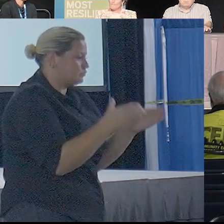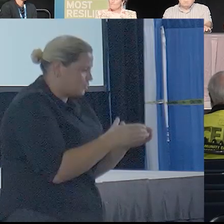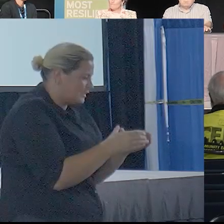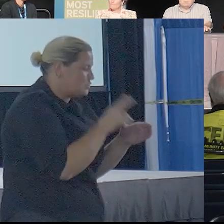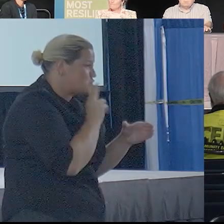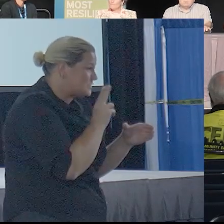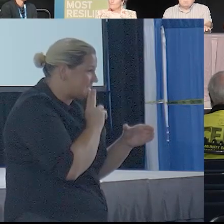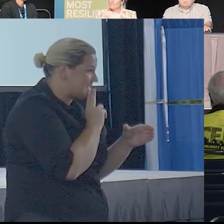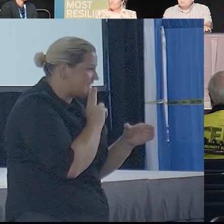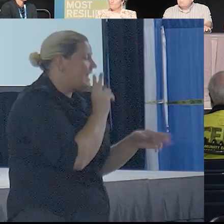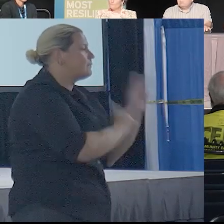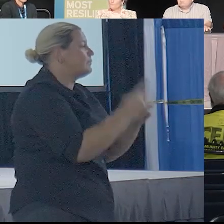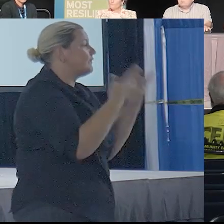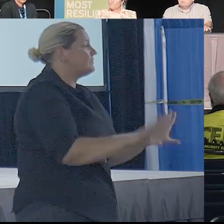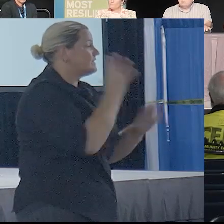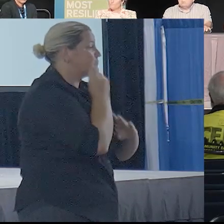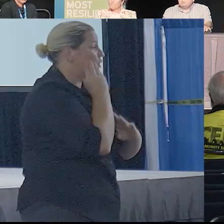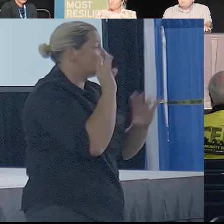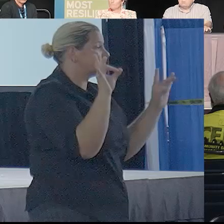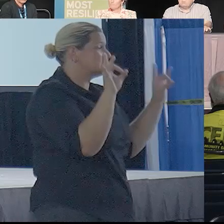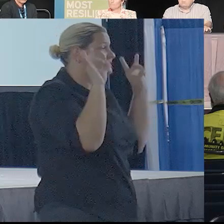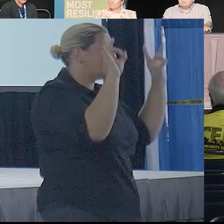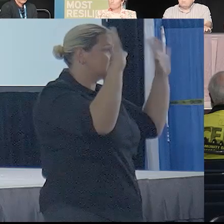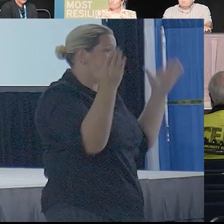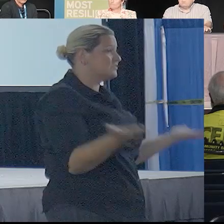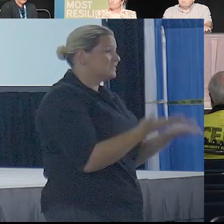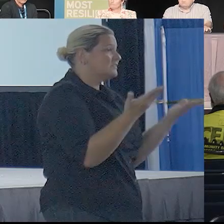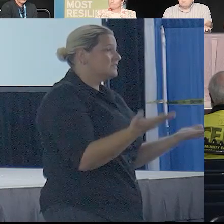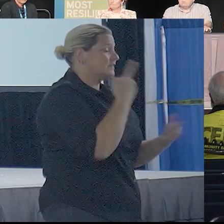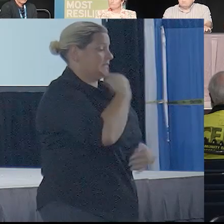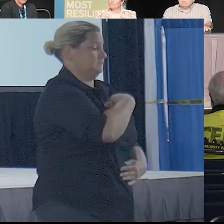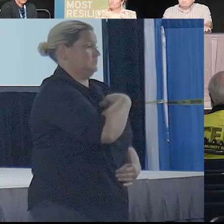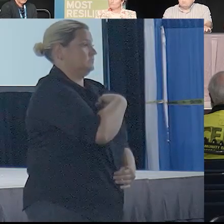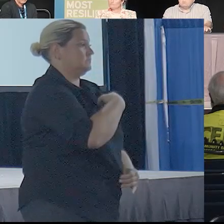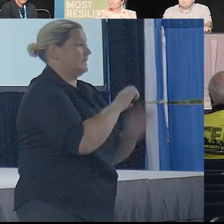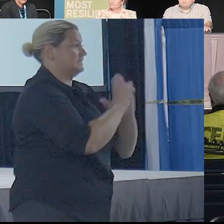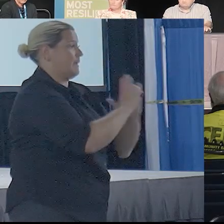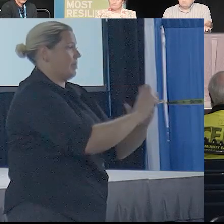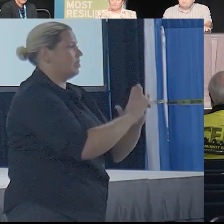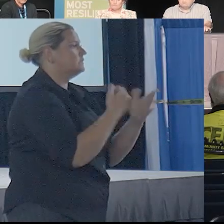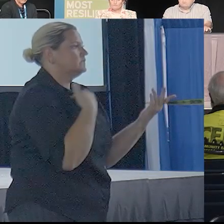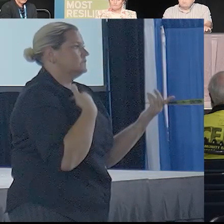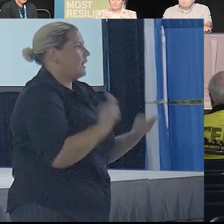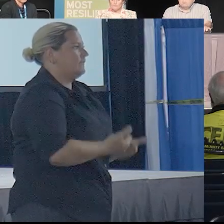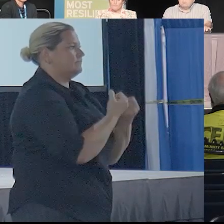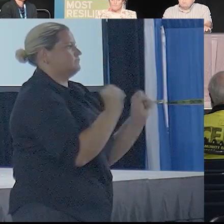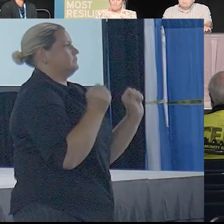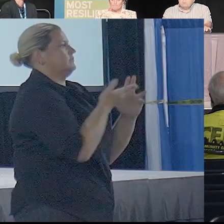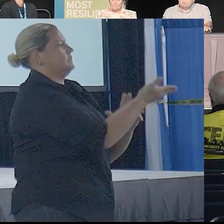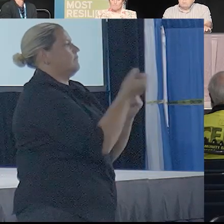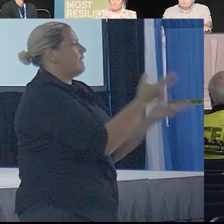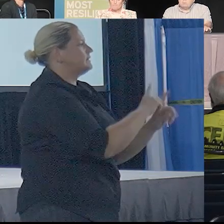have experienced disasters in Houston, me, for example, in several different hurricanes and in Tropical